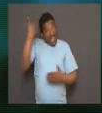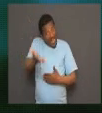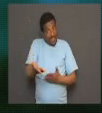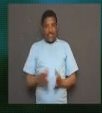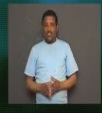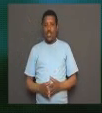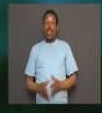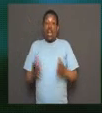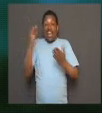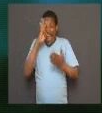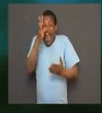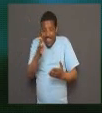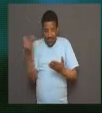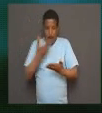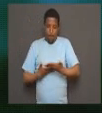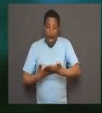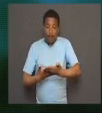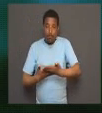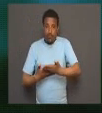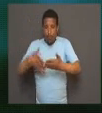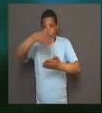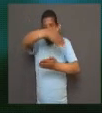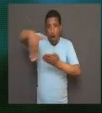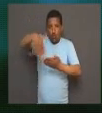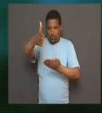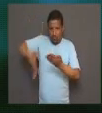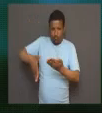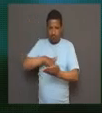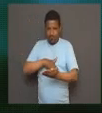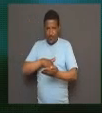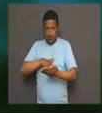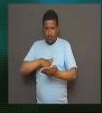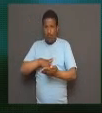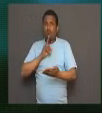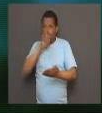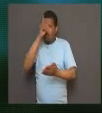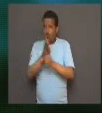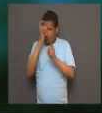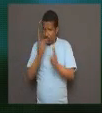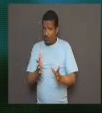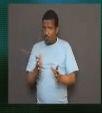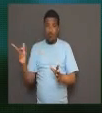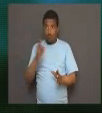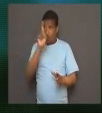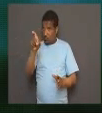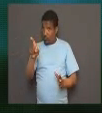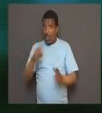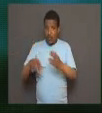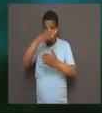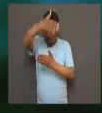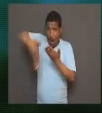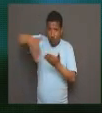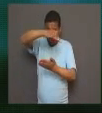Next, create the map's boundaries. Make sure that the boundaries will